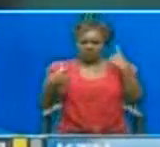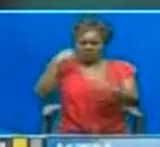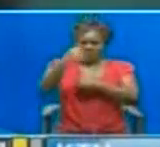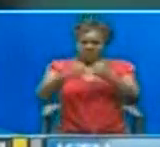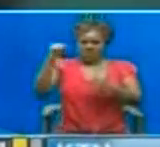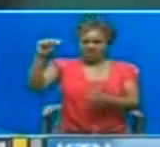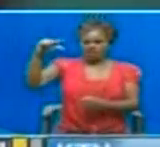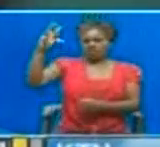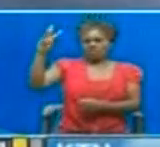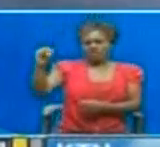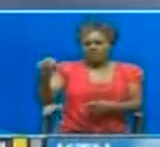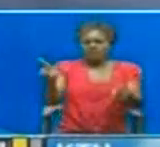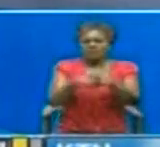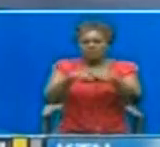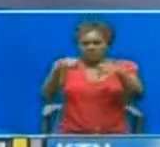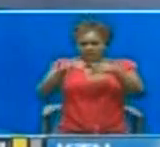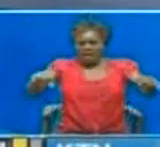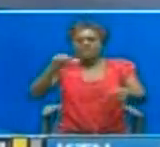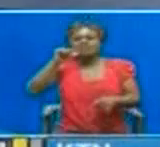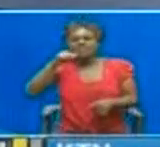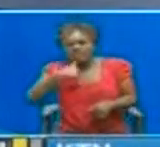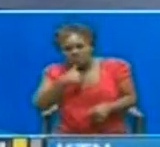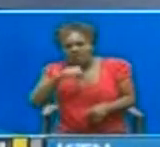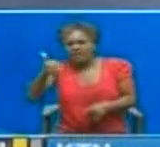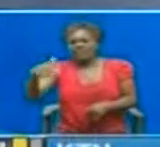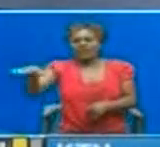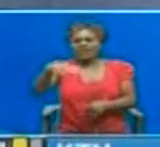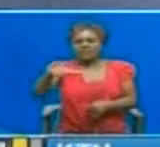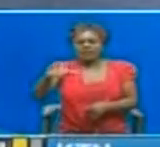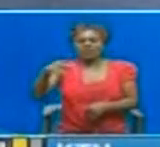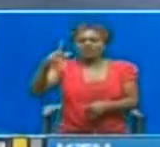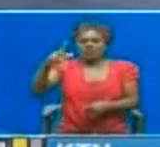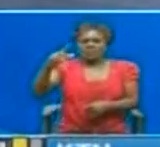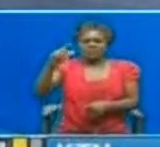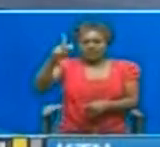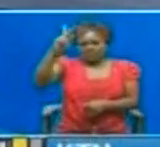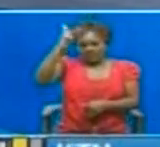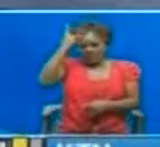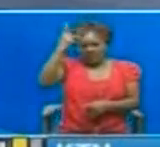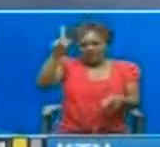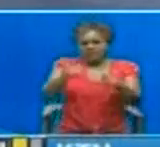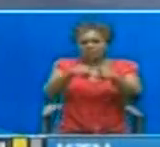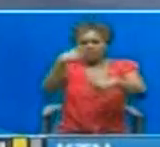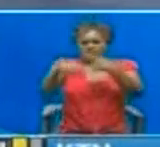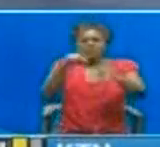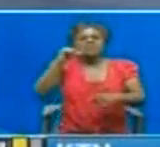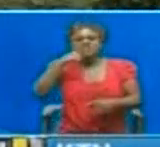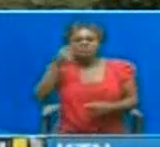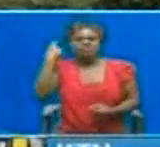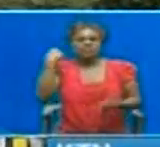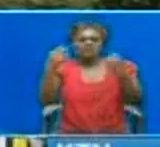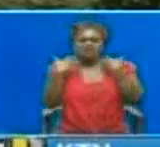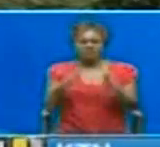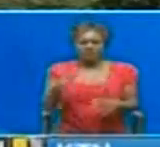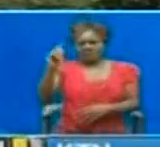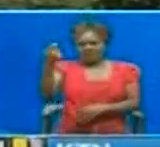general meeting, new lines are expected at Chinga and Gitugi, while Kangaita in Kirinyaga is already processing the new brand.